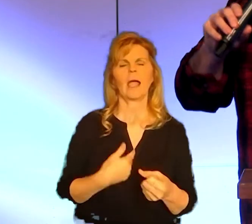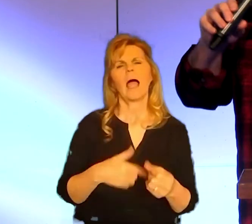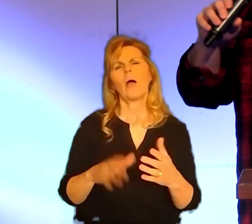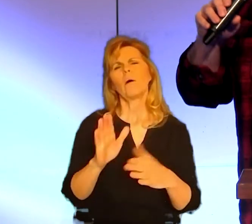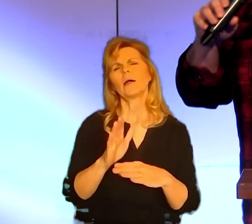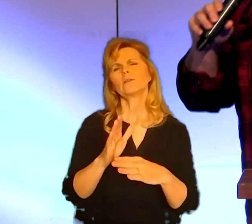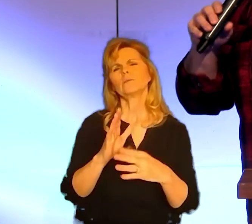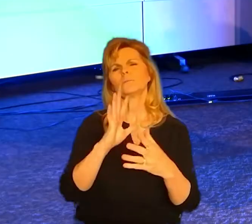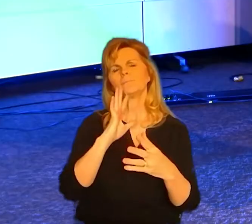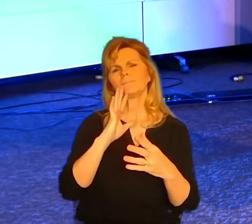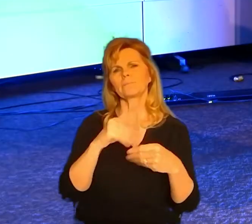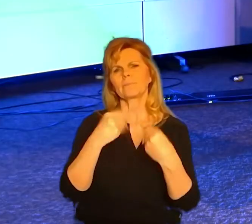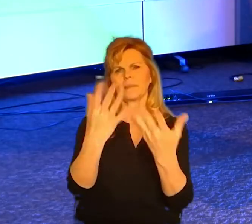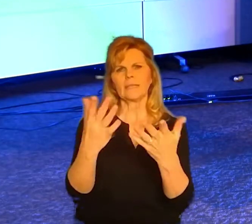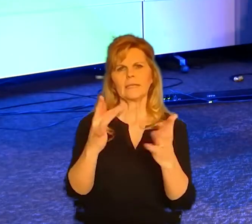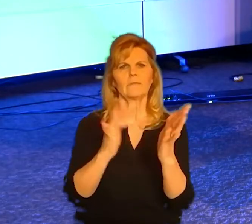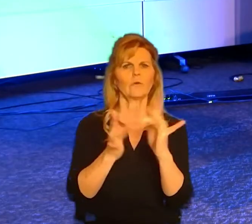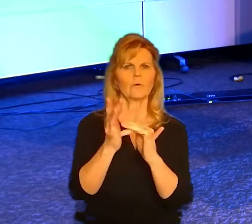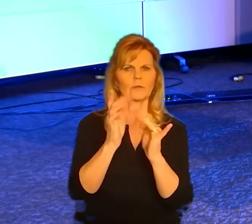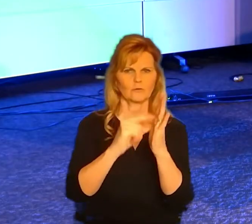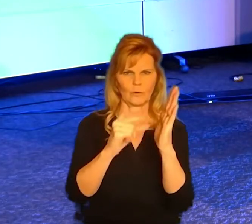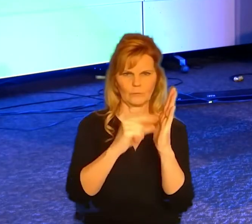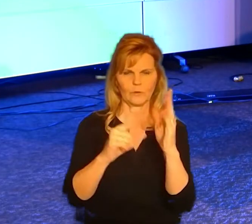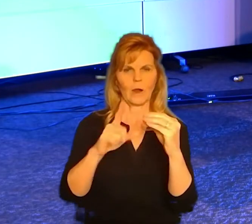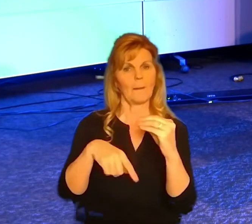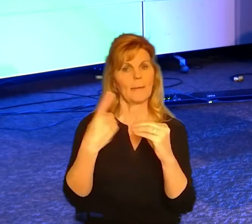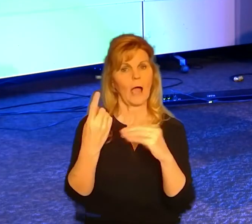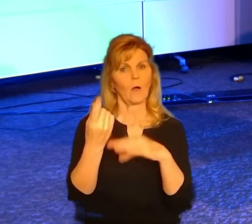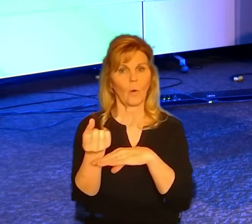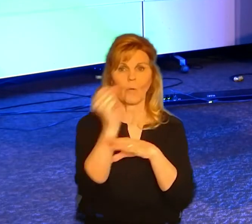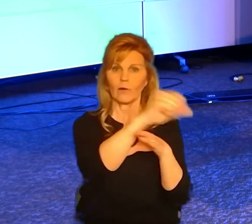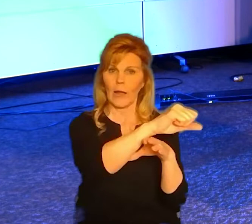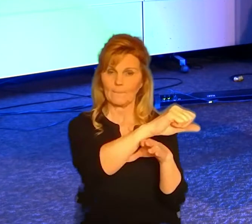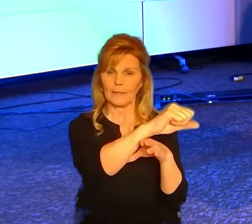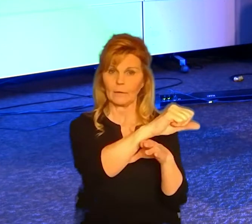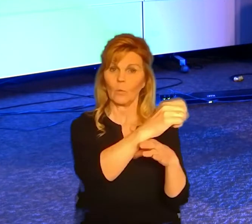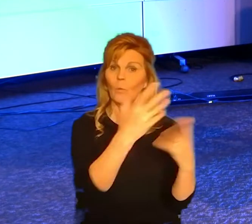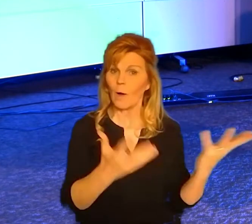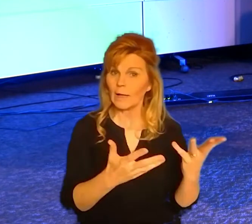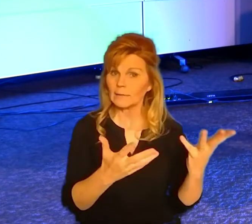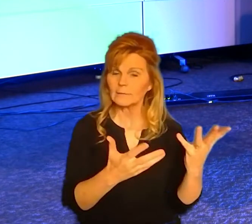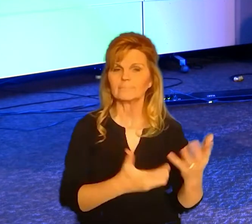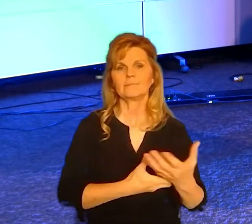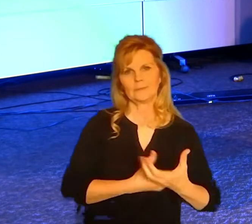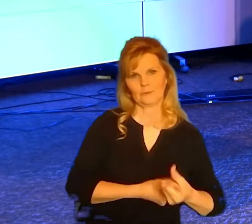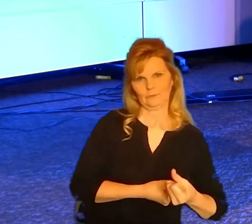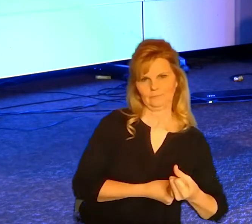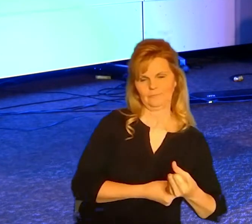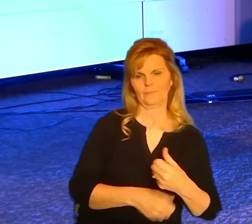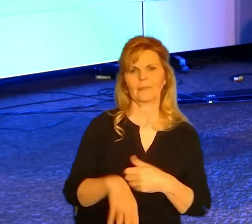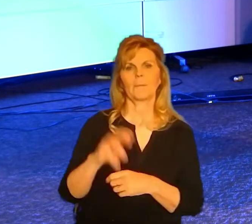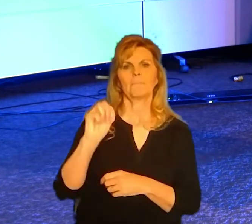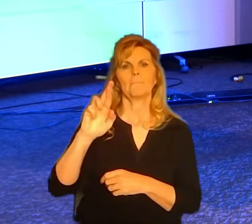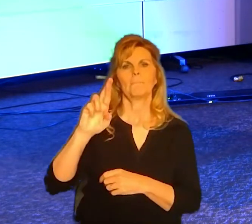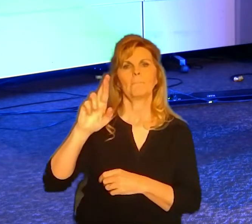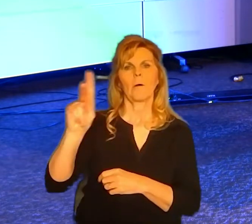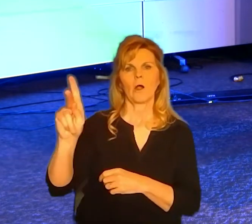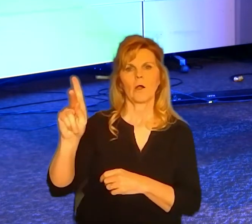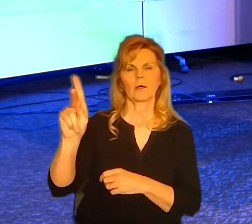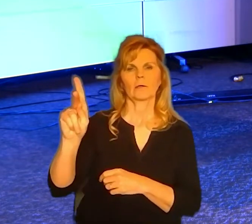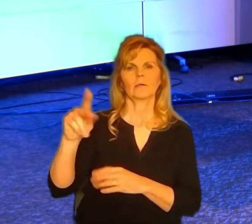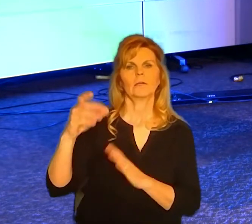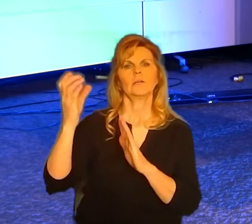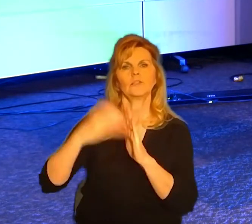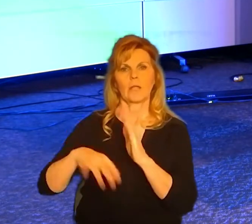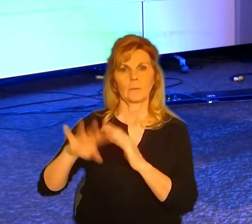and just some things that we can learn about overcoming insecurity. It's in Mark chapter 4. This